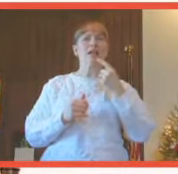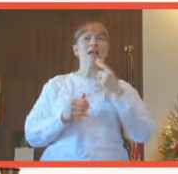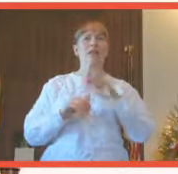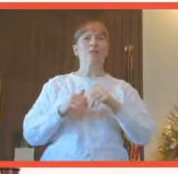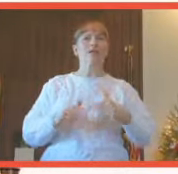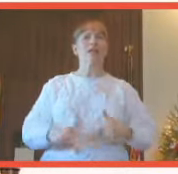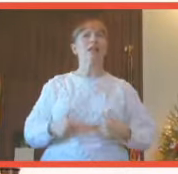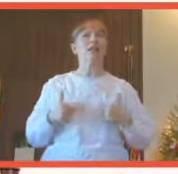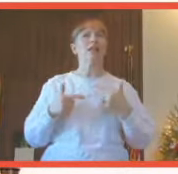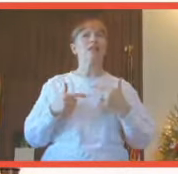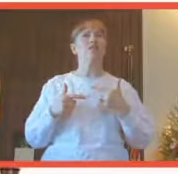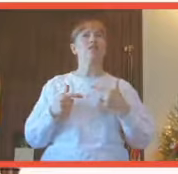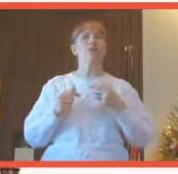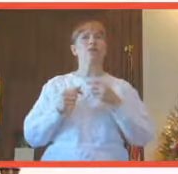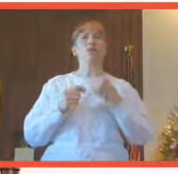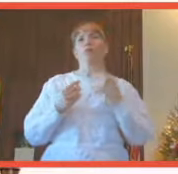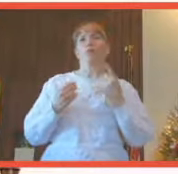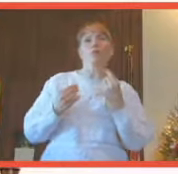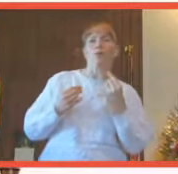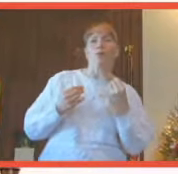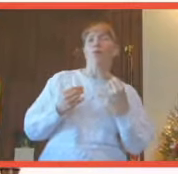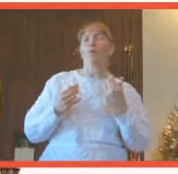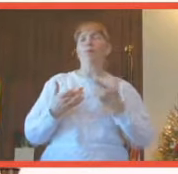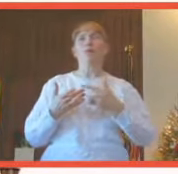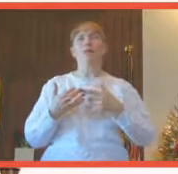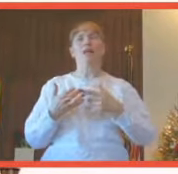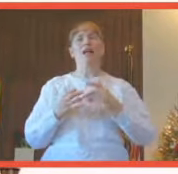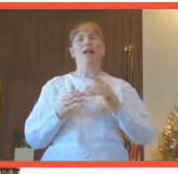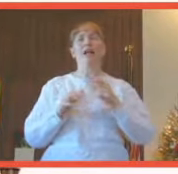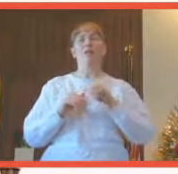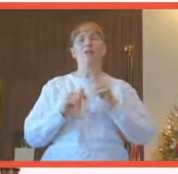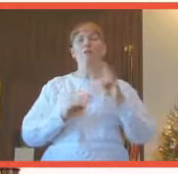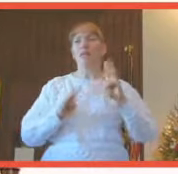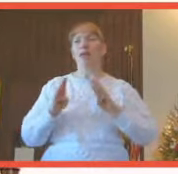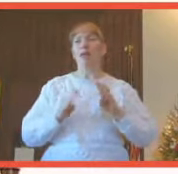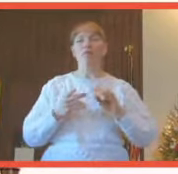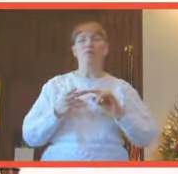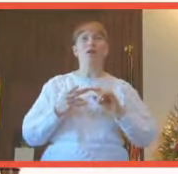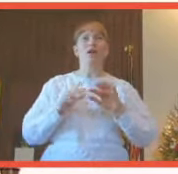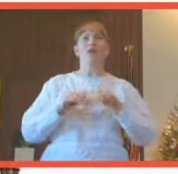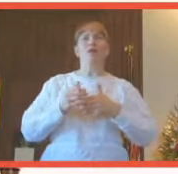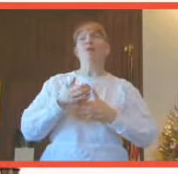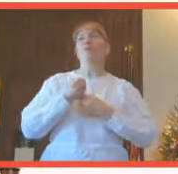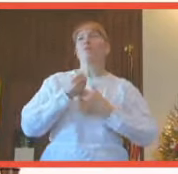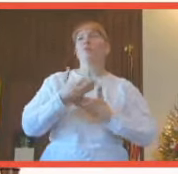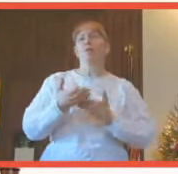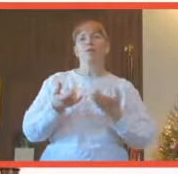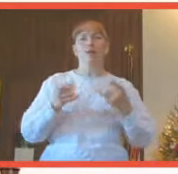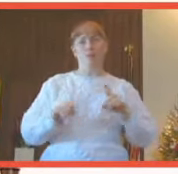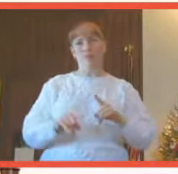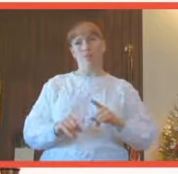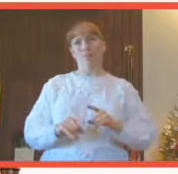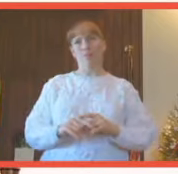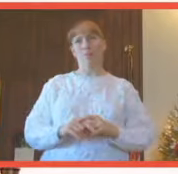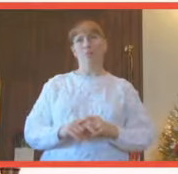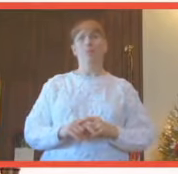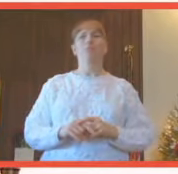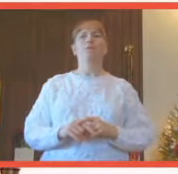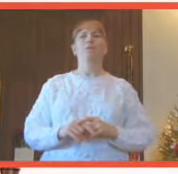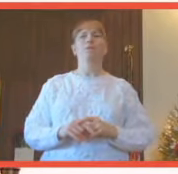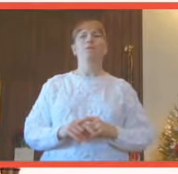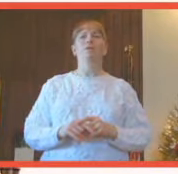into this? What are we supposed to do? How are we supposed to be? How can we express what's going on?